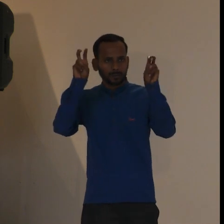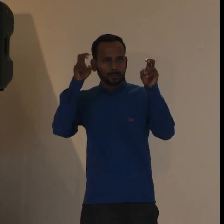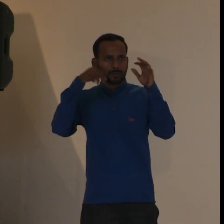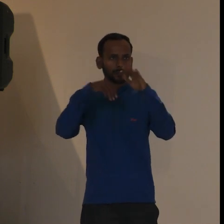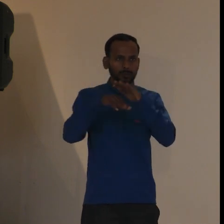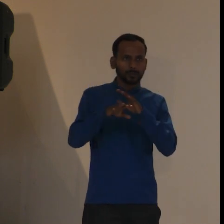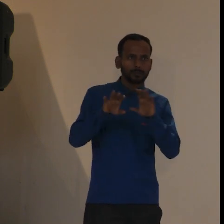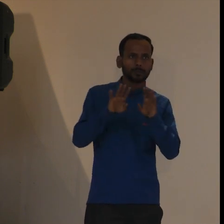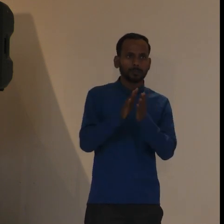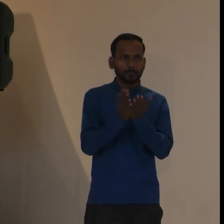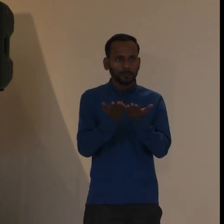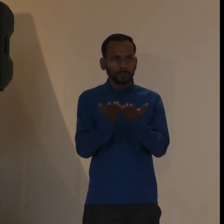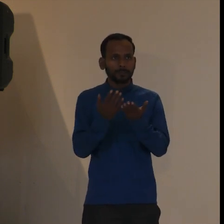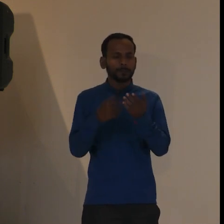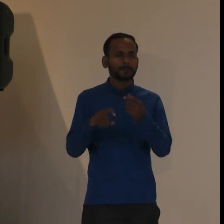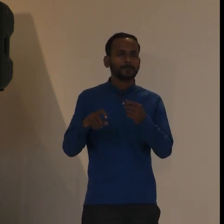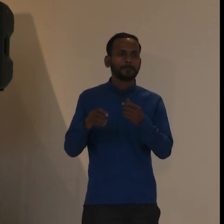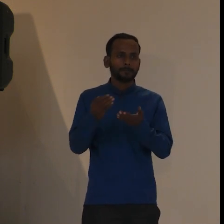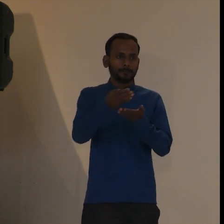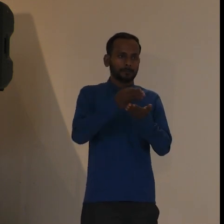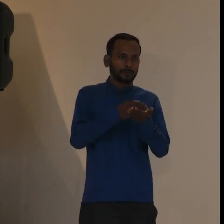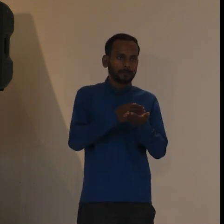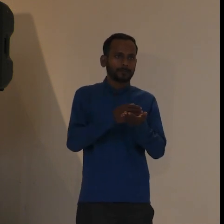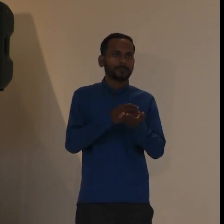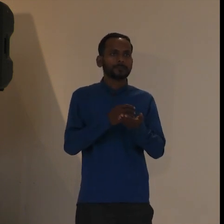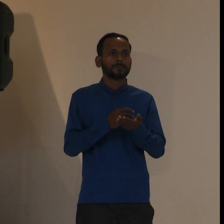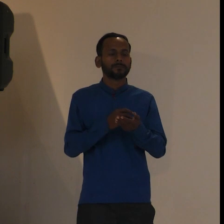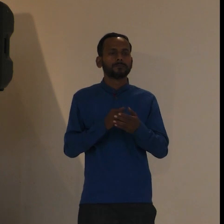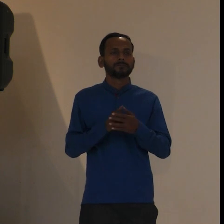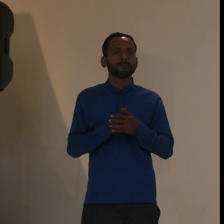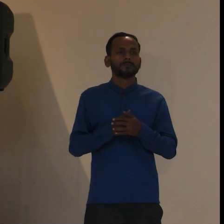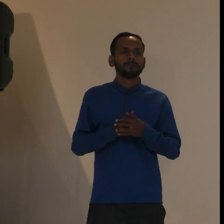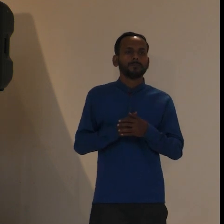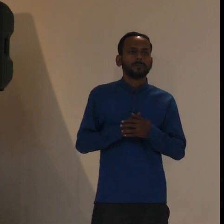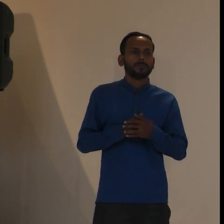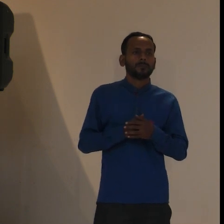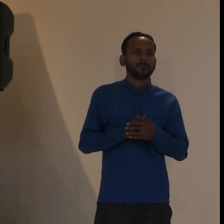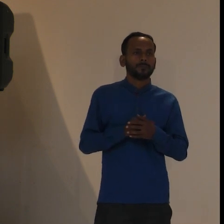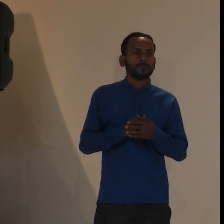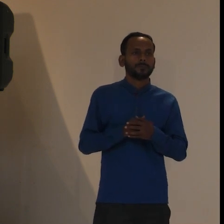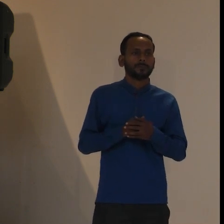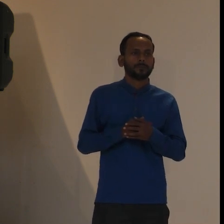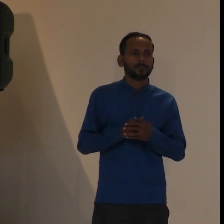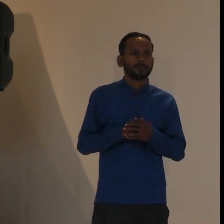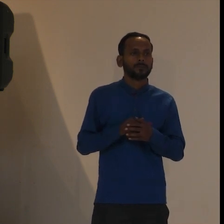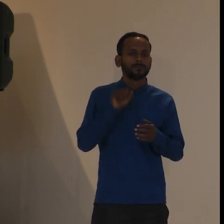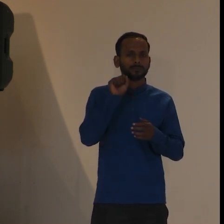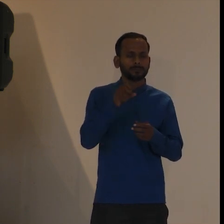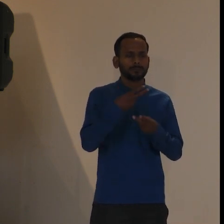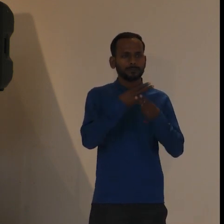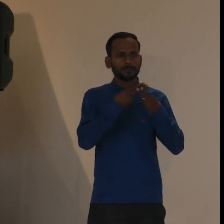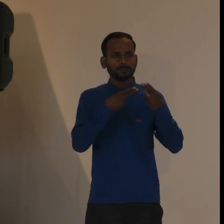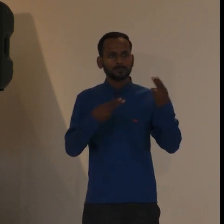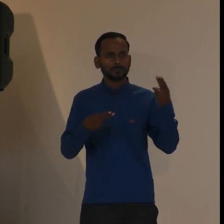lot more conscious than that. Right? Some of these liturgical objects which are not there in this presentation, for example, have images